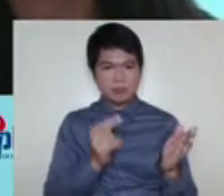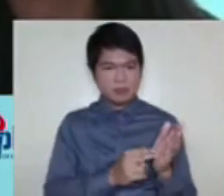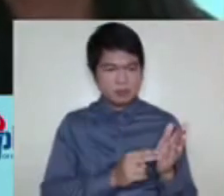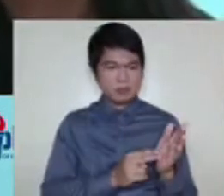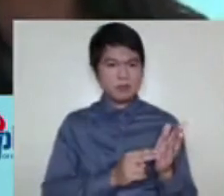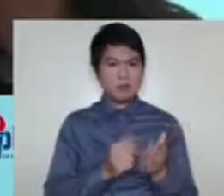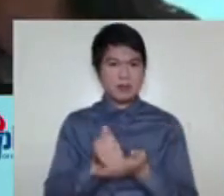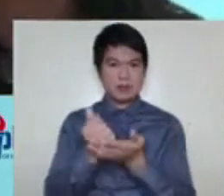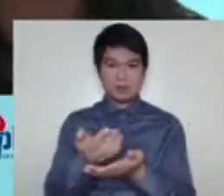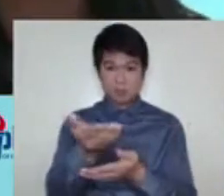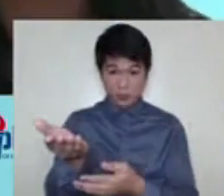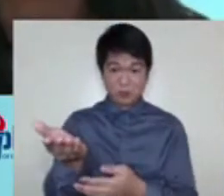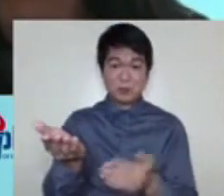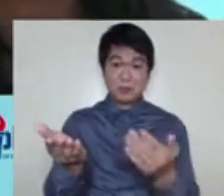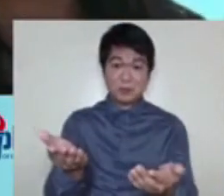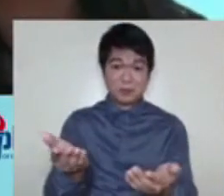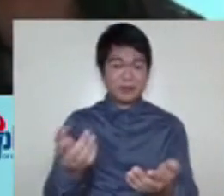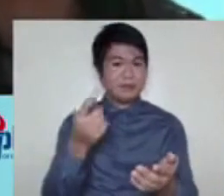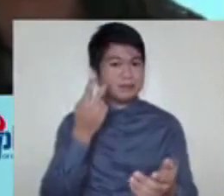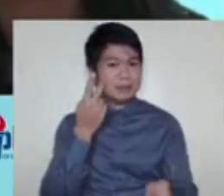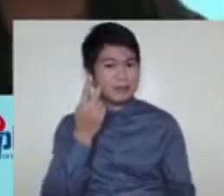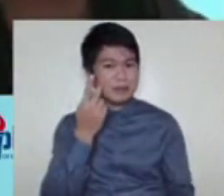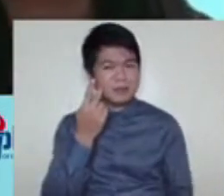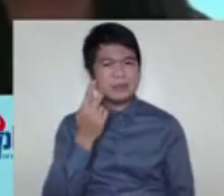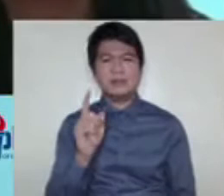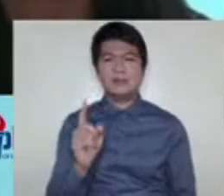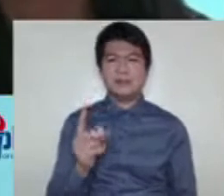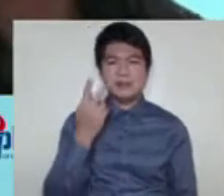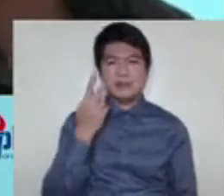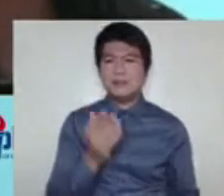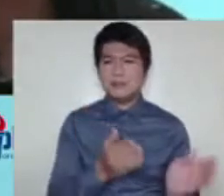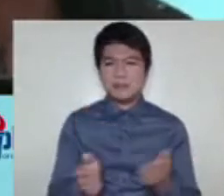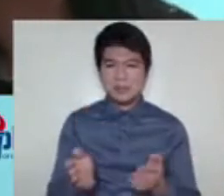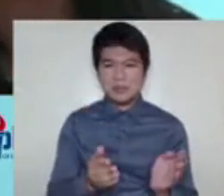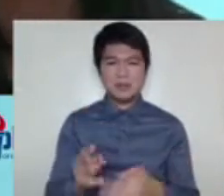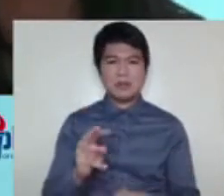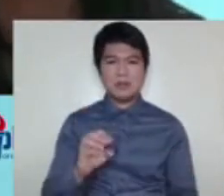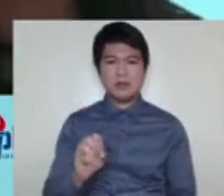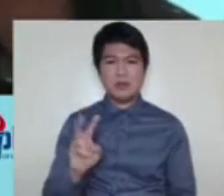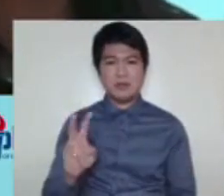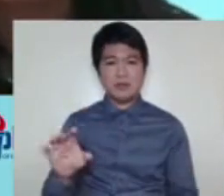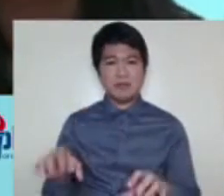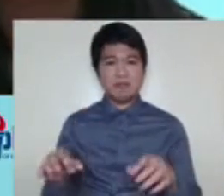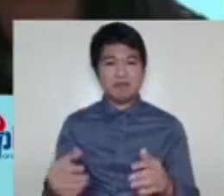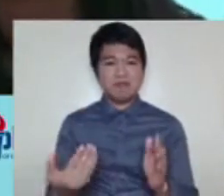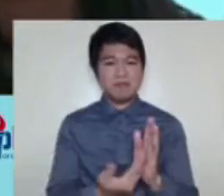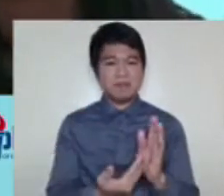the determination of or the preparation of your MOVs, and also some sort of